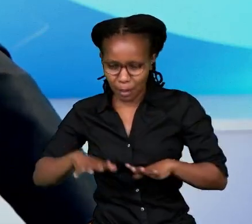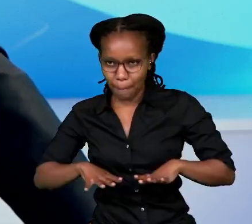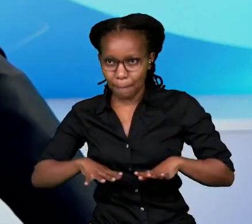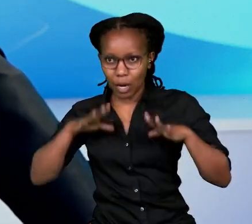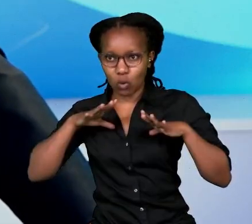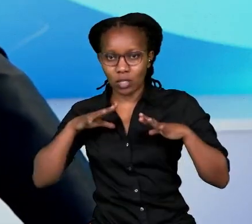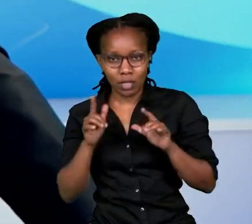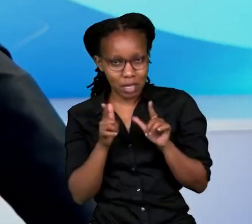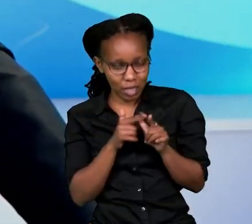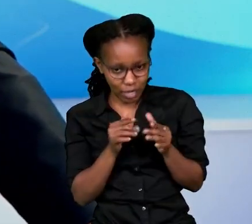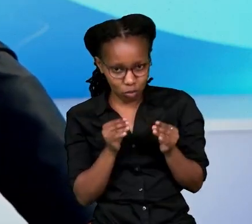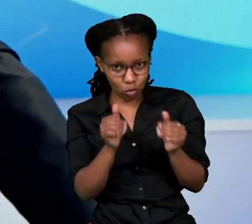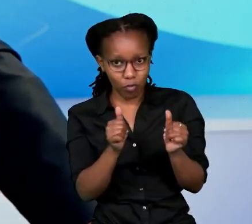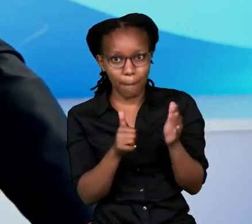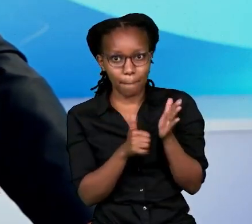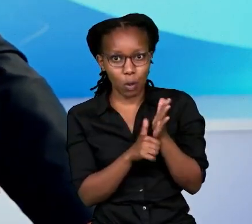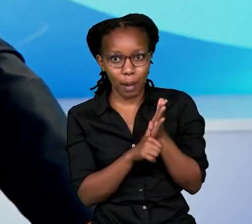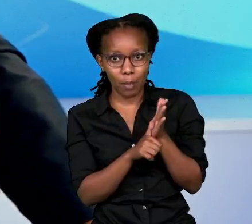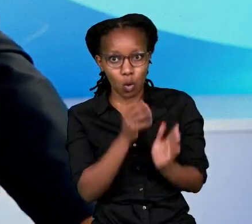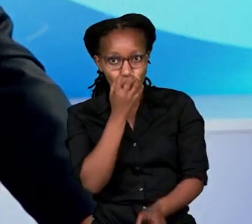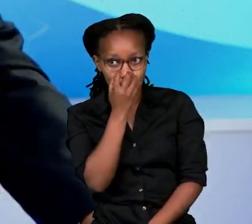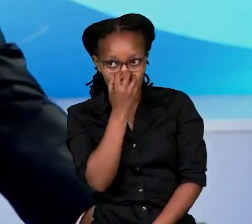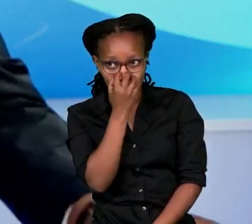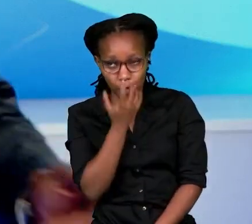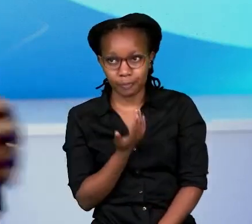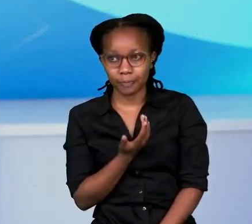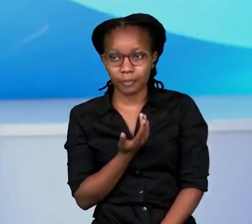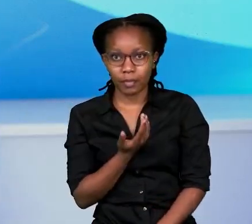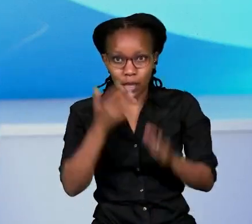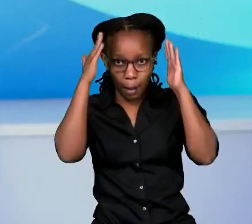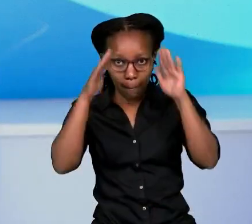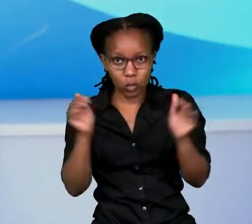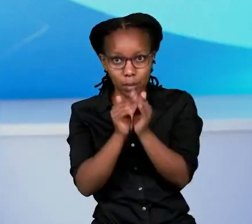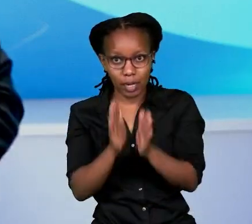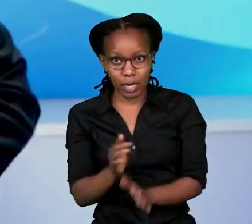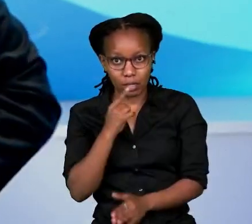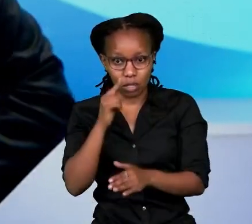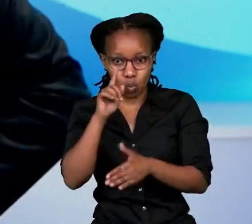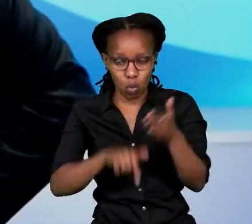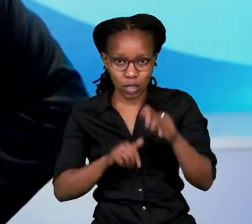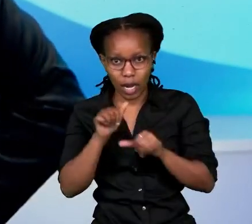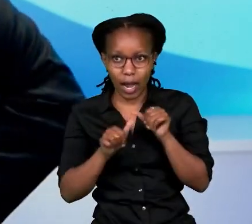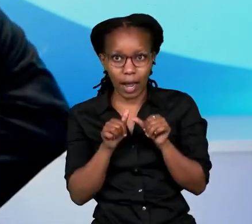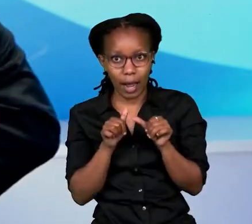with his deputy. All right. This is what Muslim leaders had to say about the very same thing.